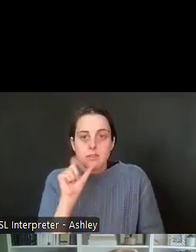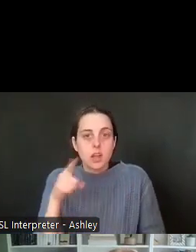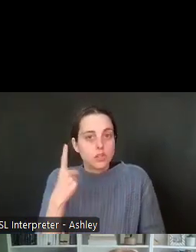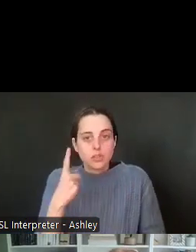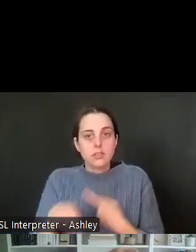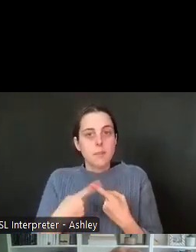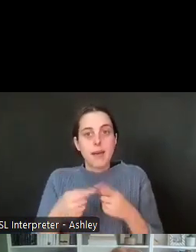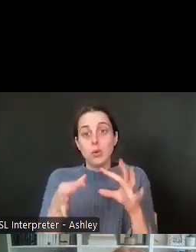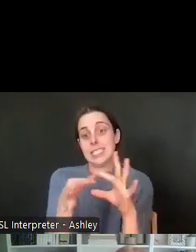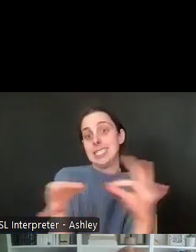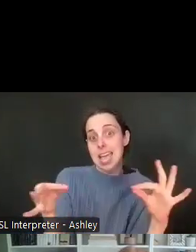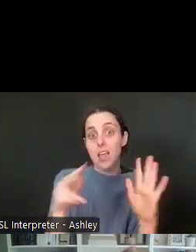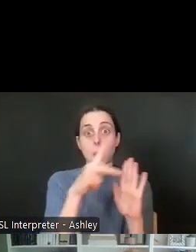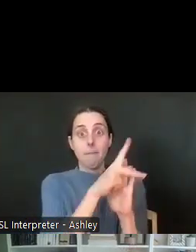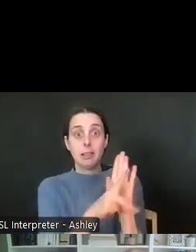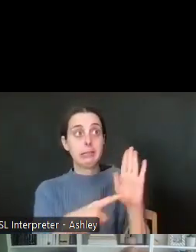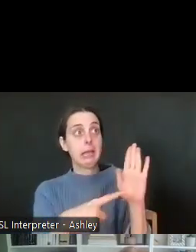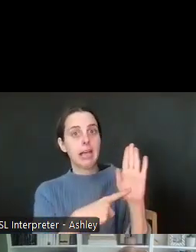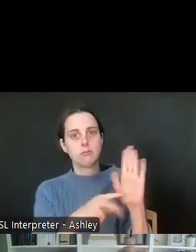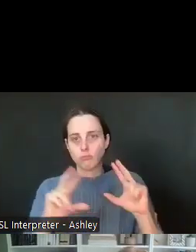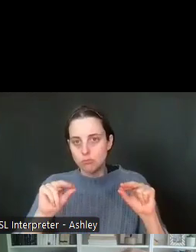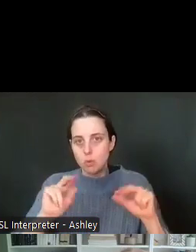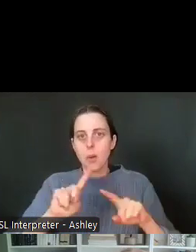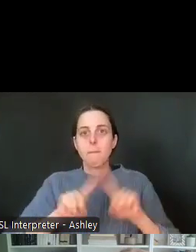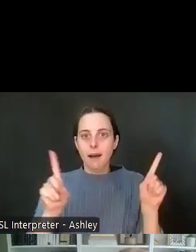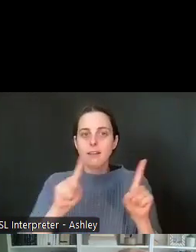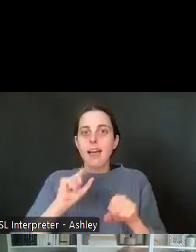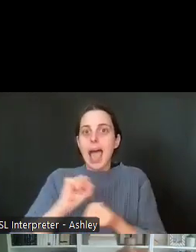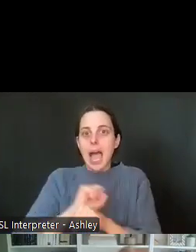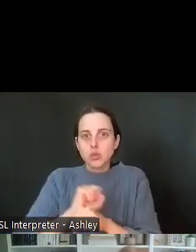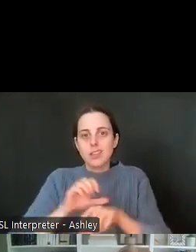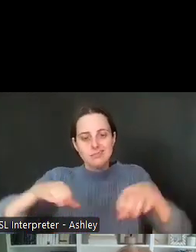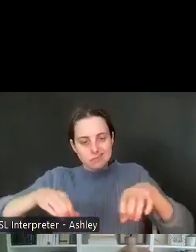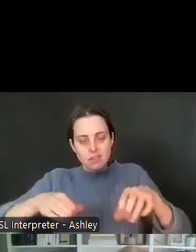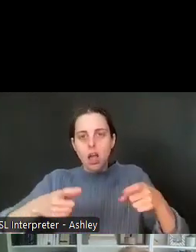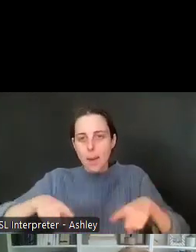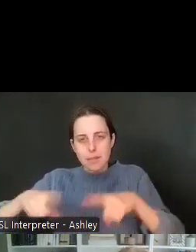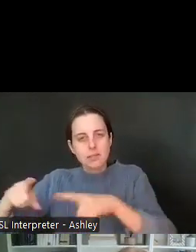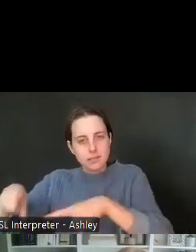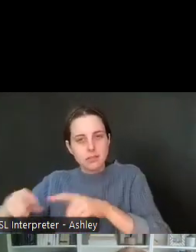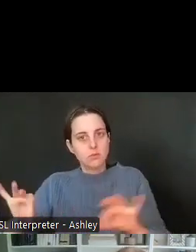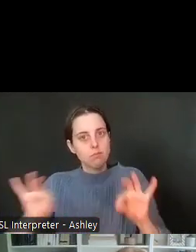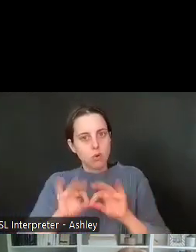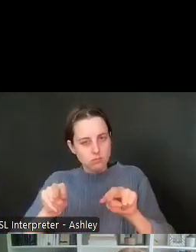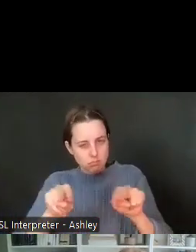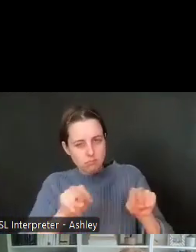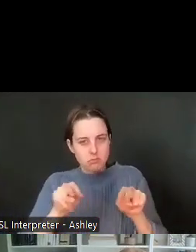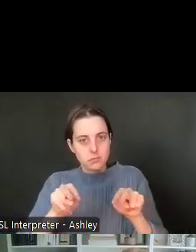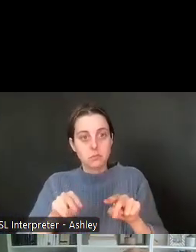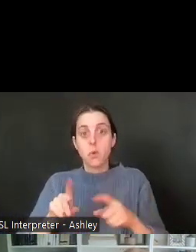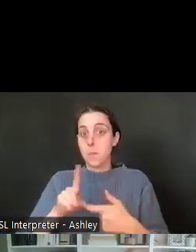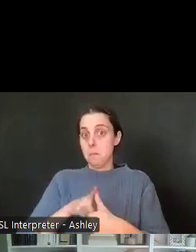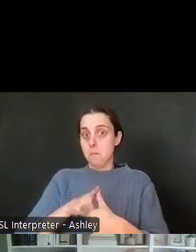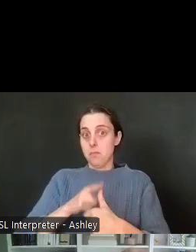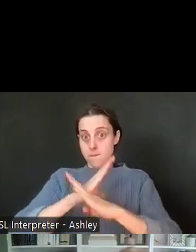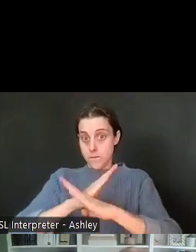is your culture, it's what is actually your culture. So that's the first thing that can get in the way. And this